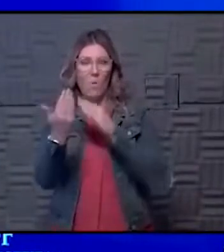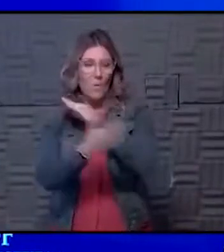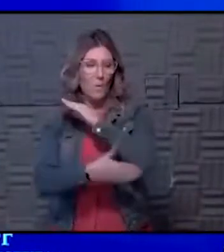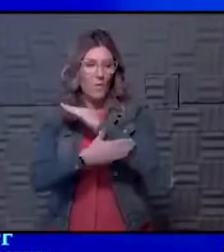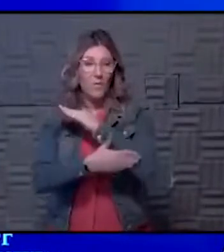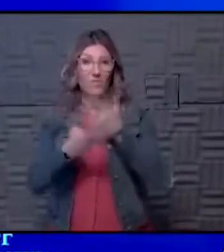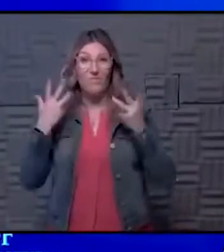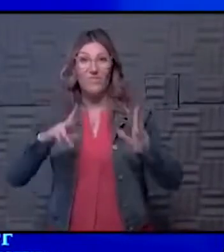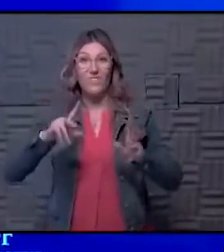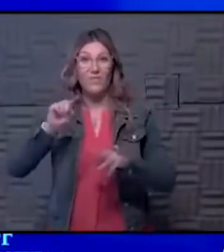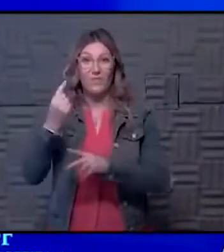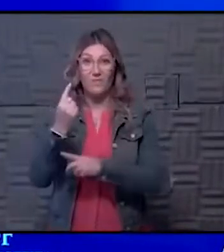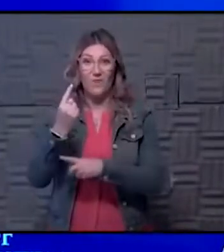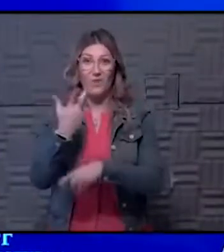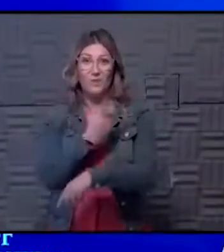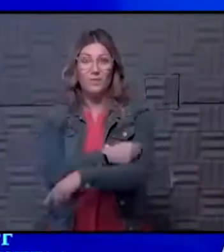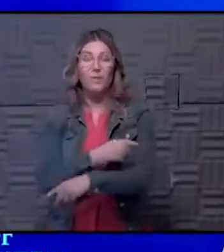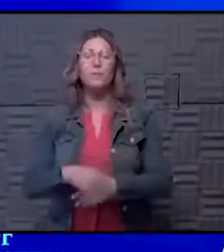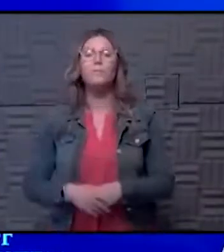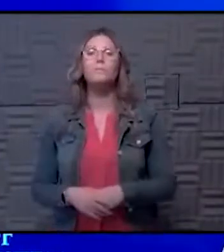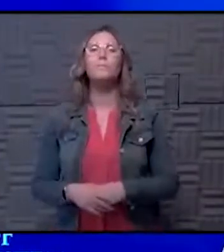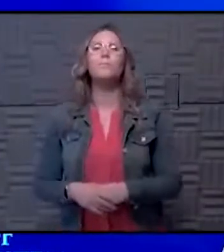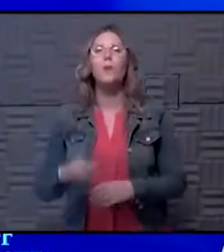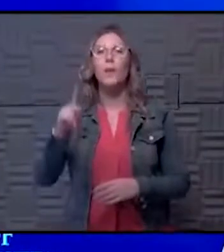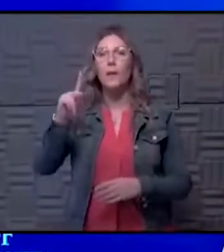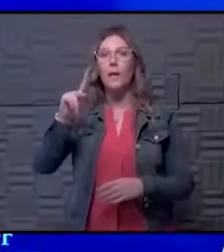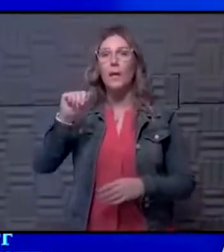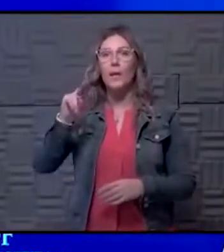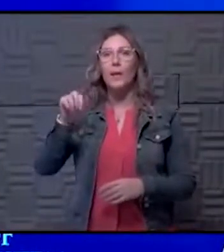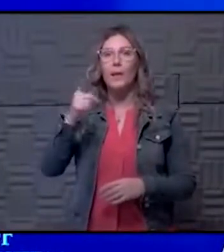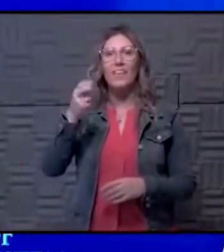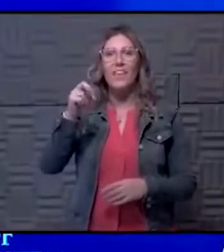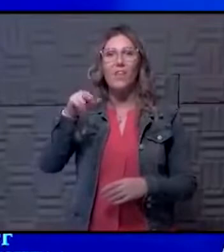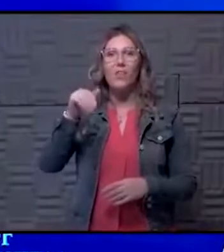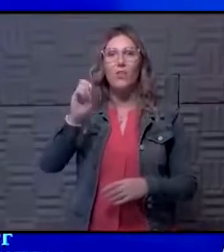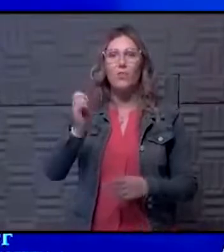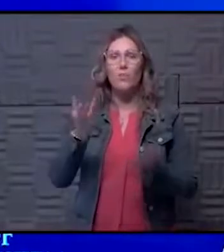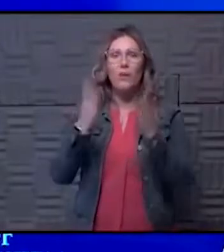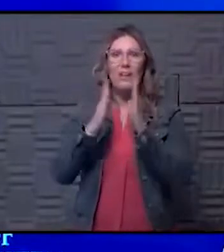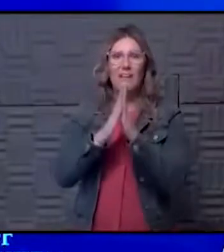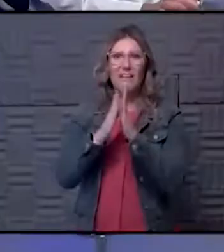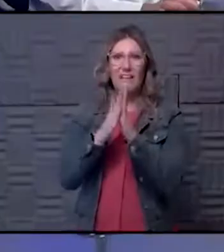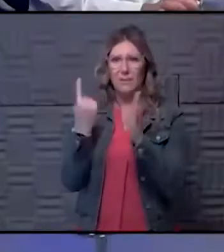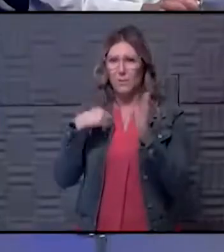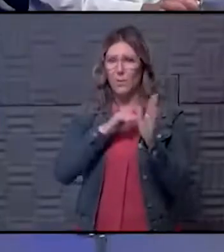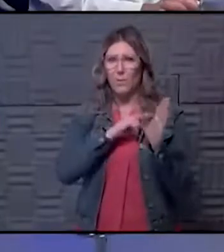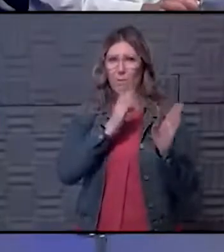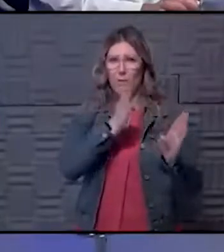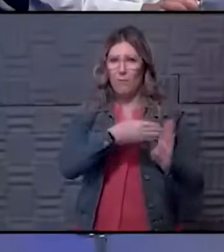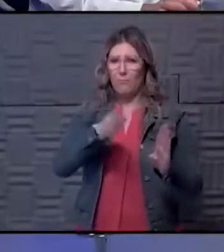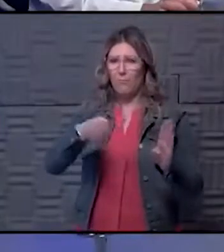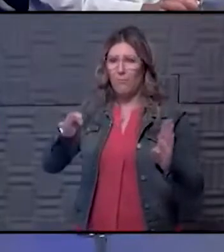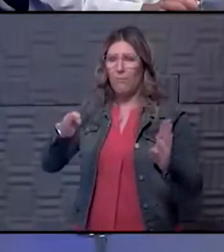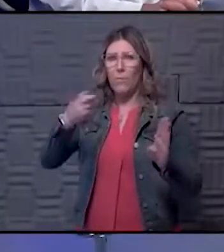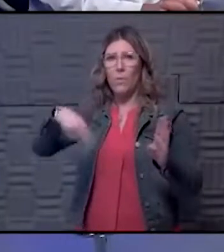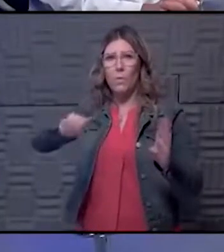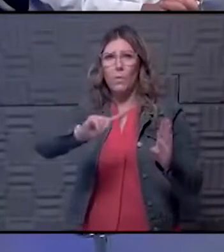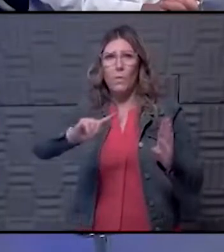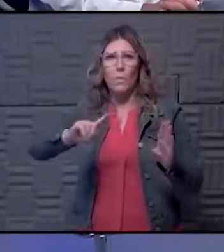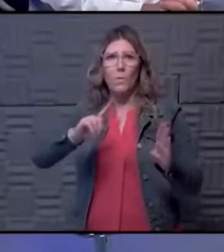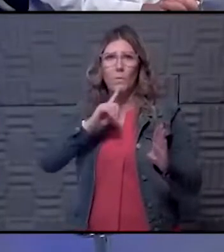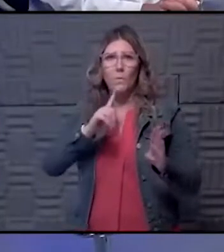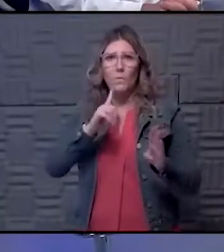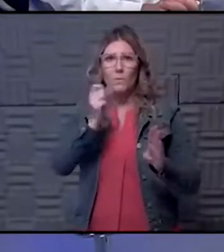vaccine. Catherine's asking if we are sequencing those that are hospitalized for the